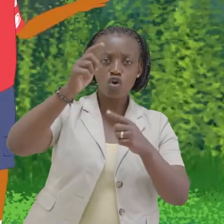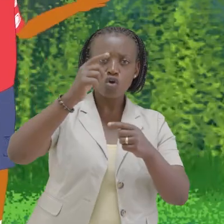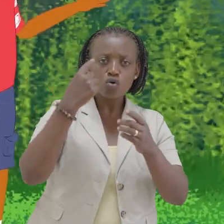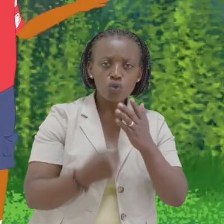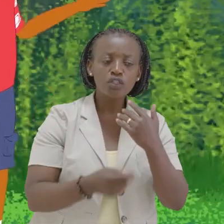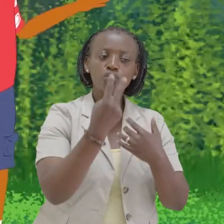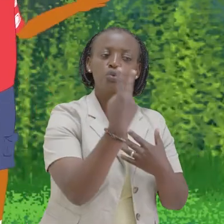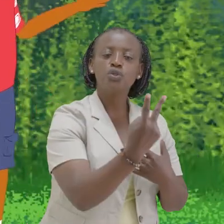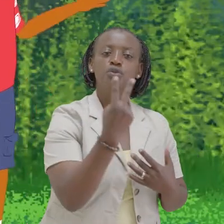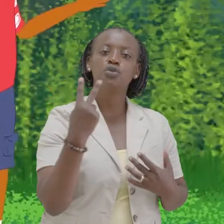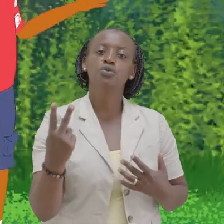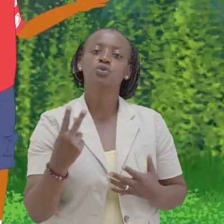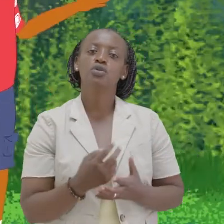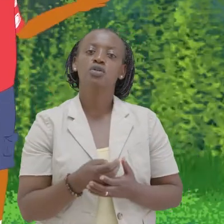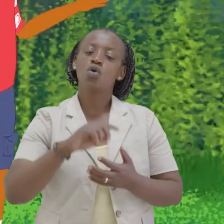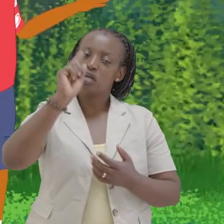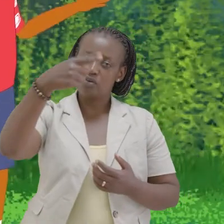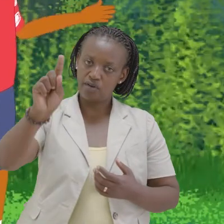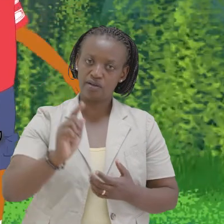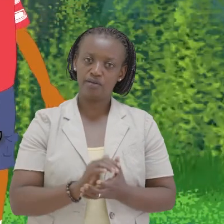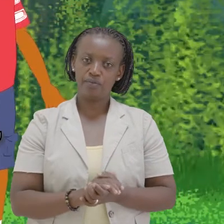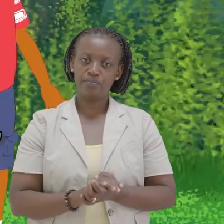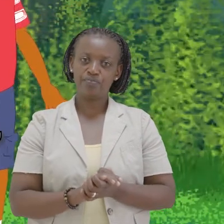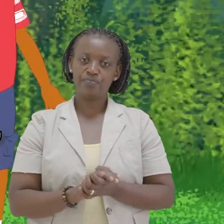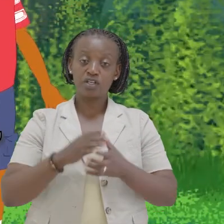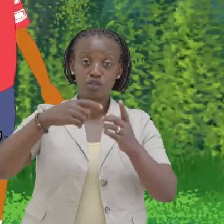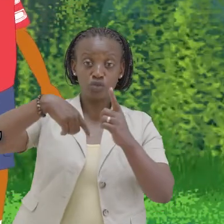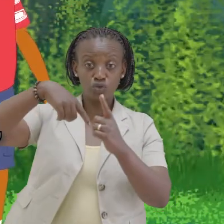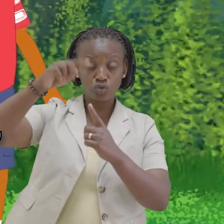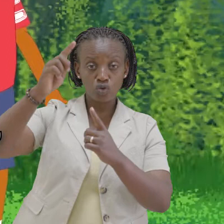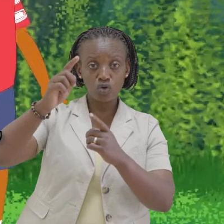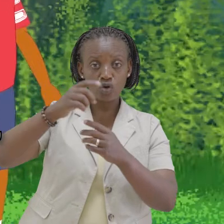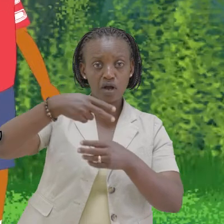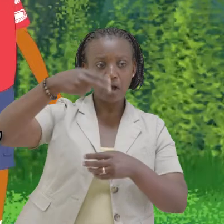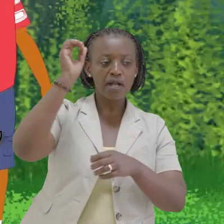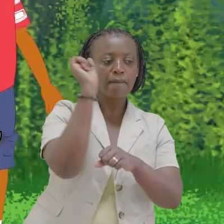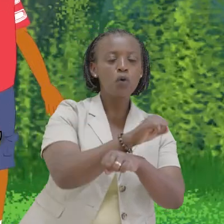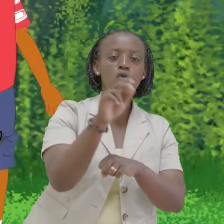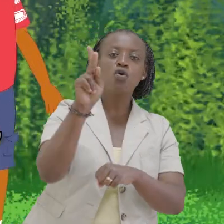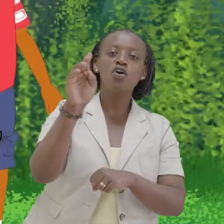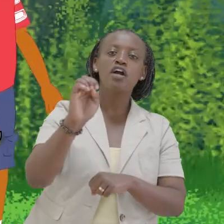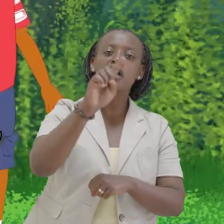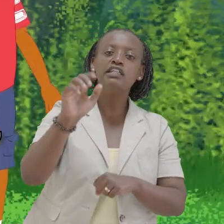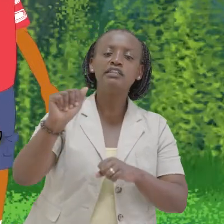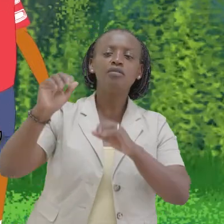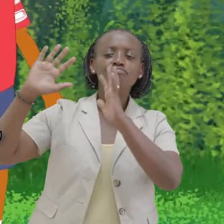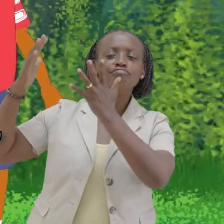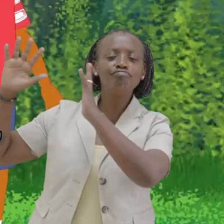My score is 22. That's right. You scored higher than